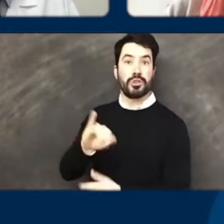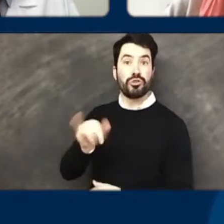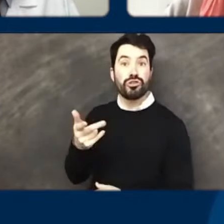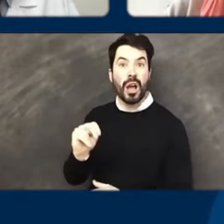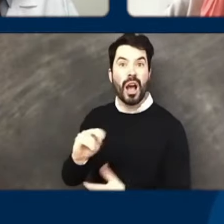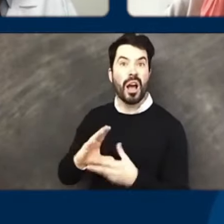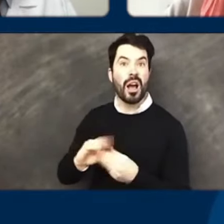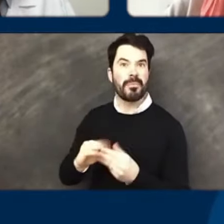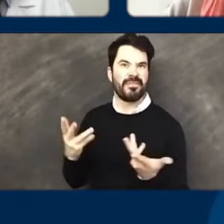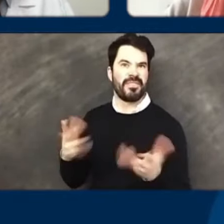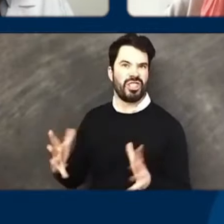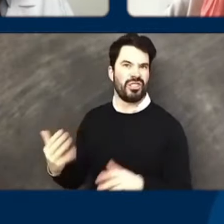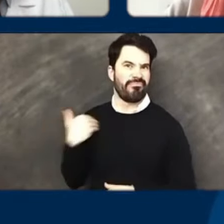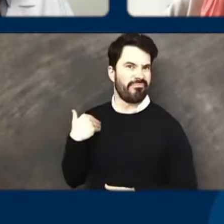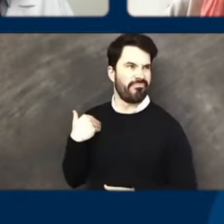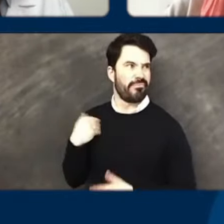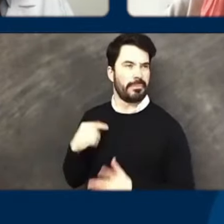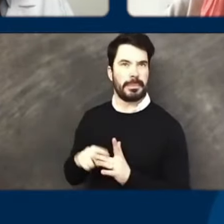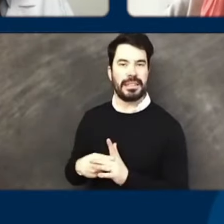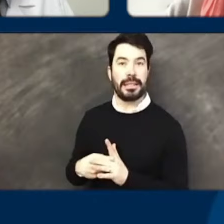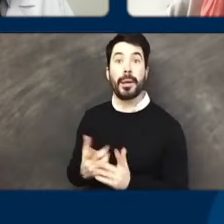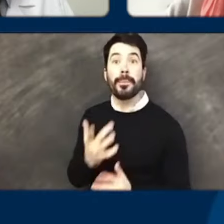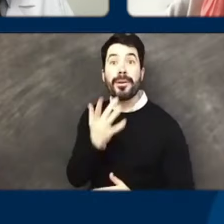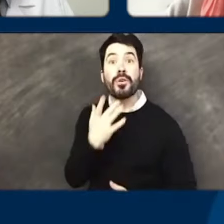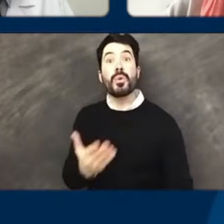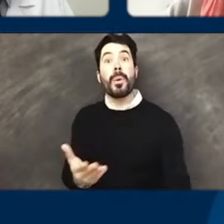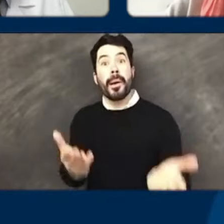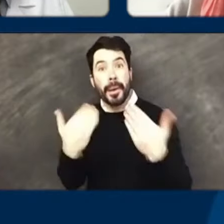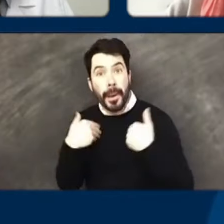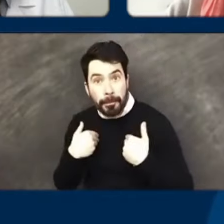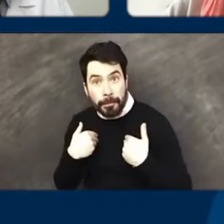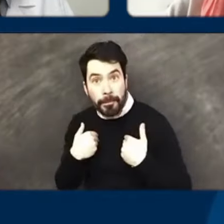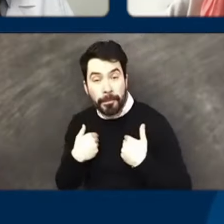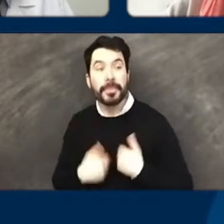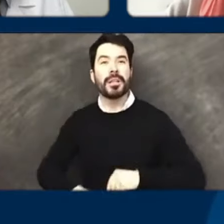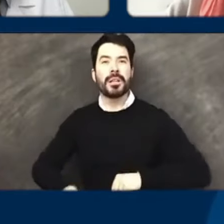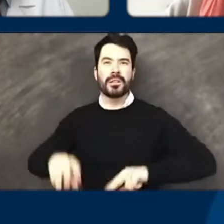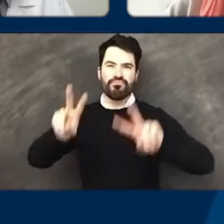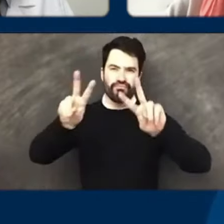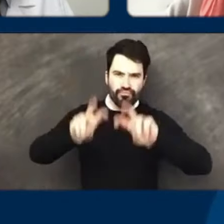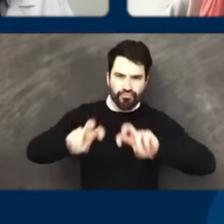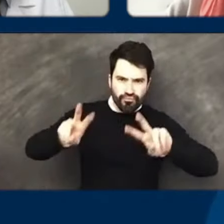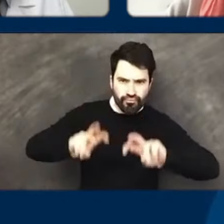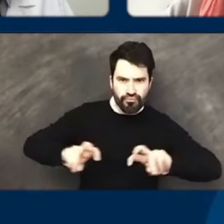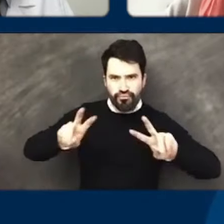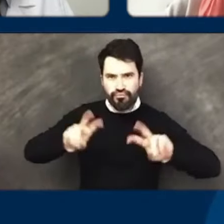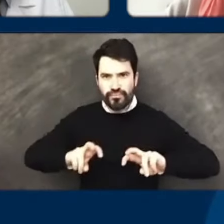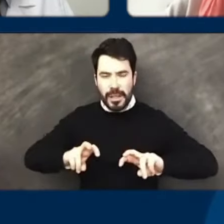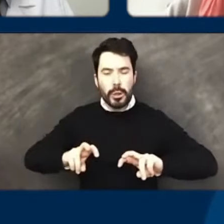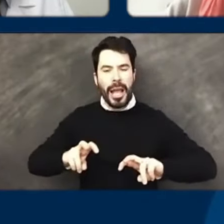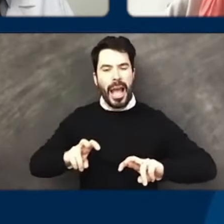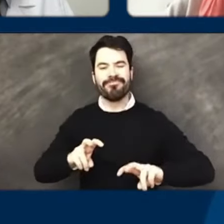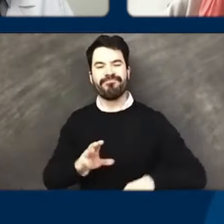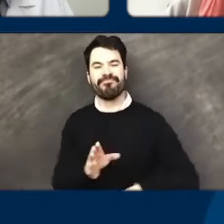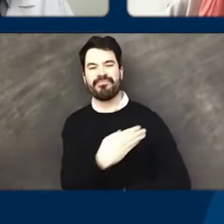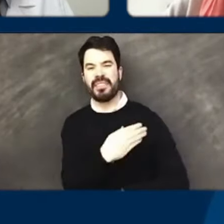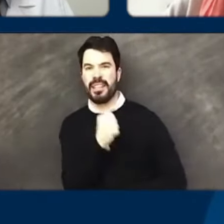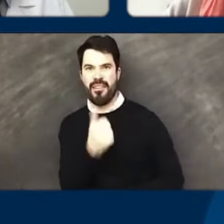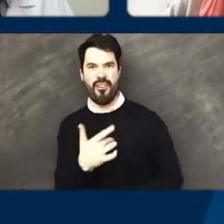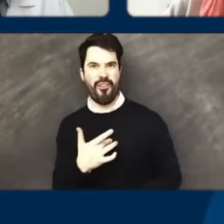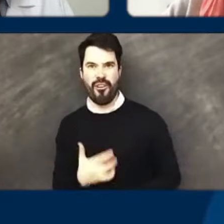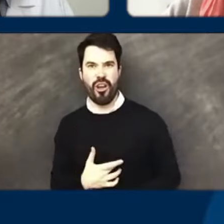We'd much rather have you come in and get checked out and be able to tell you, we don't think this is your heart, we've done the right